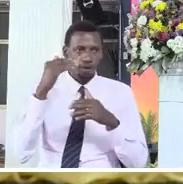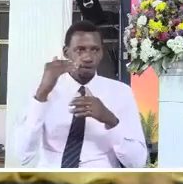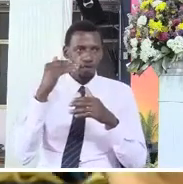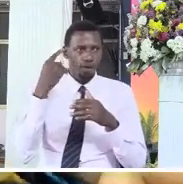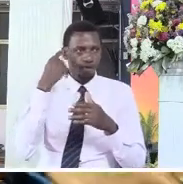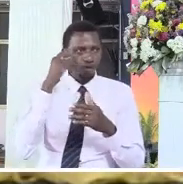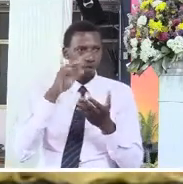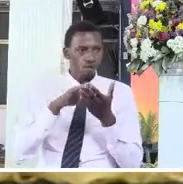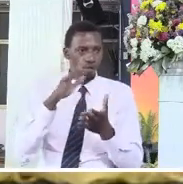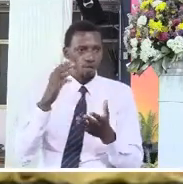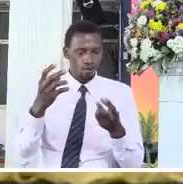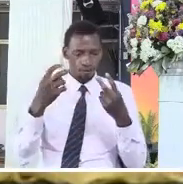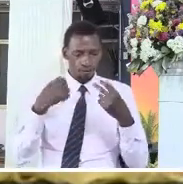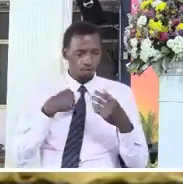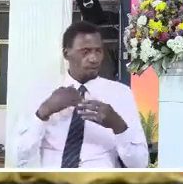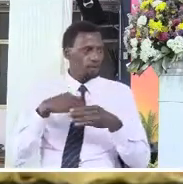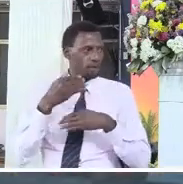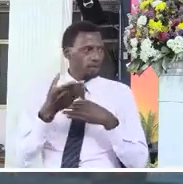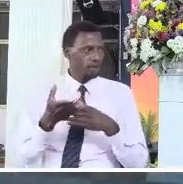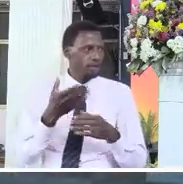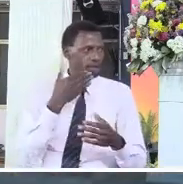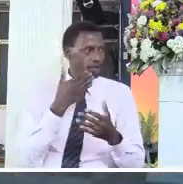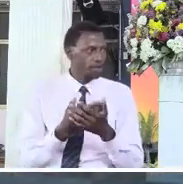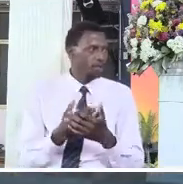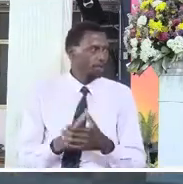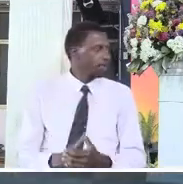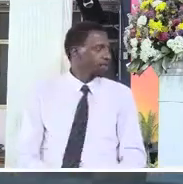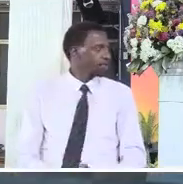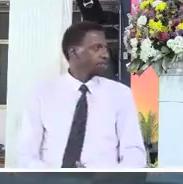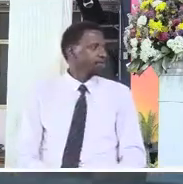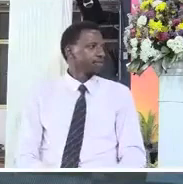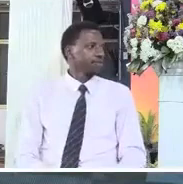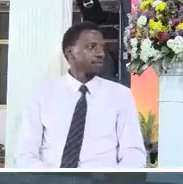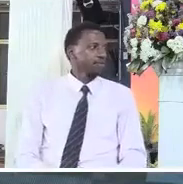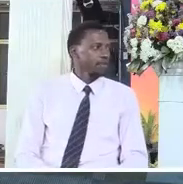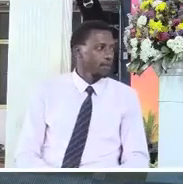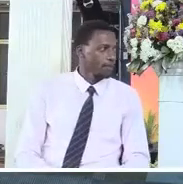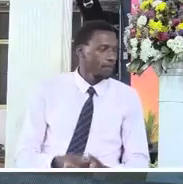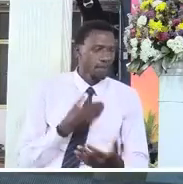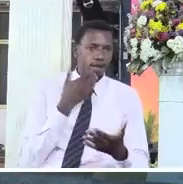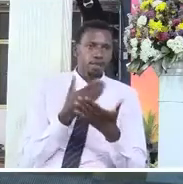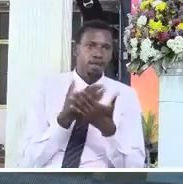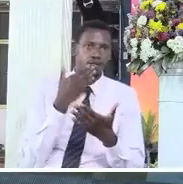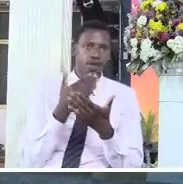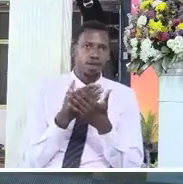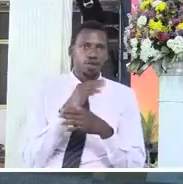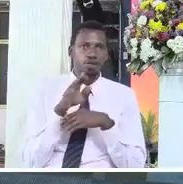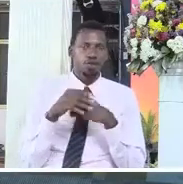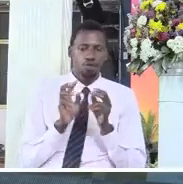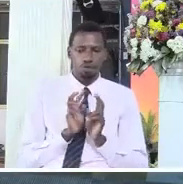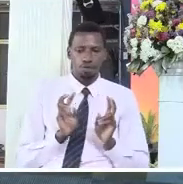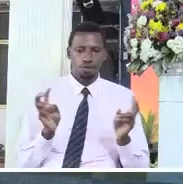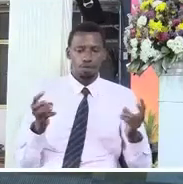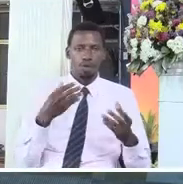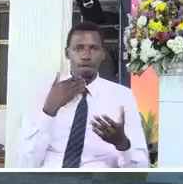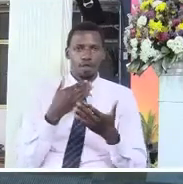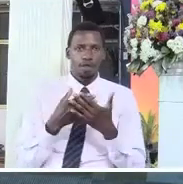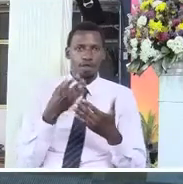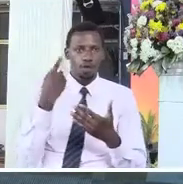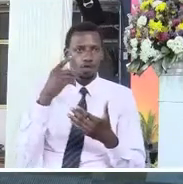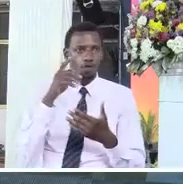see me after this. Thank you. Thank you. Thank you all. Thank you, our panelists. And thank you all for listening to